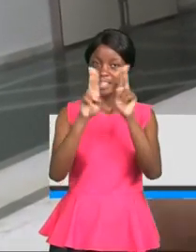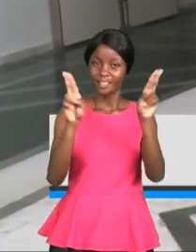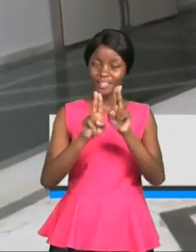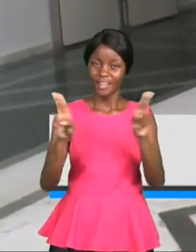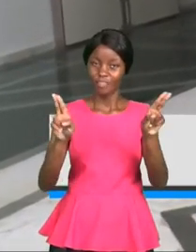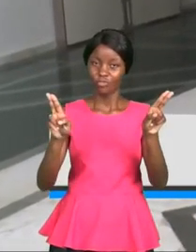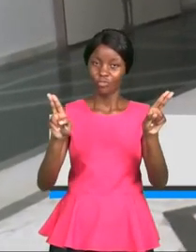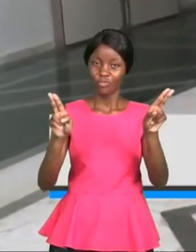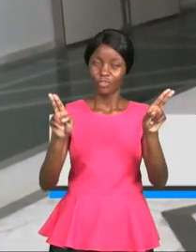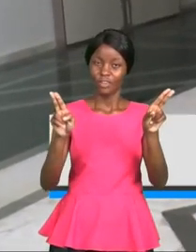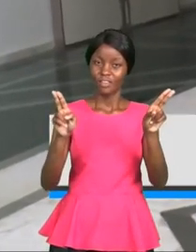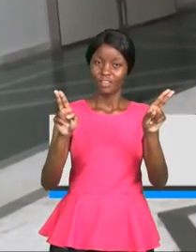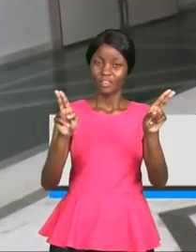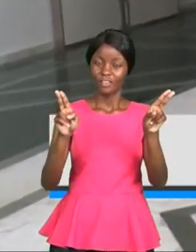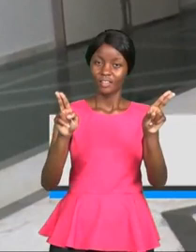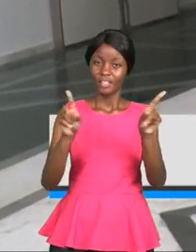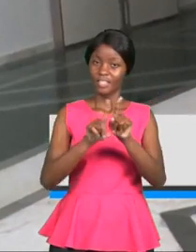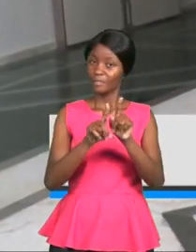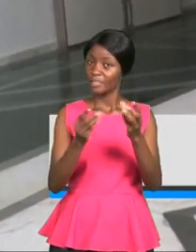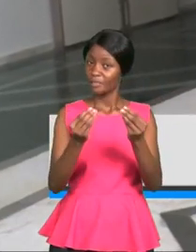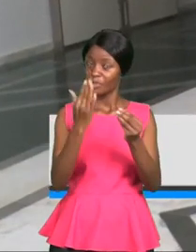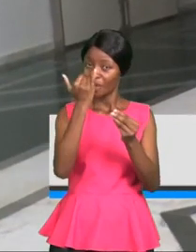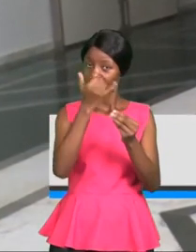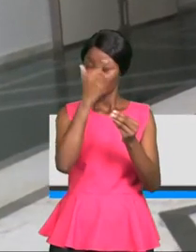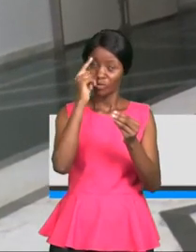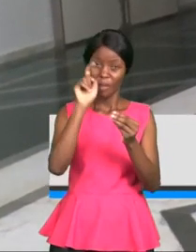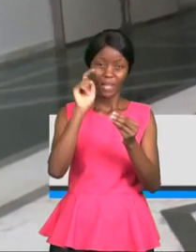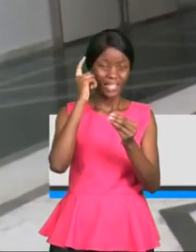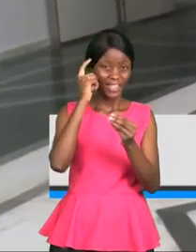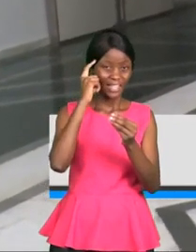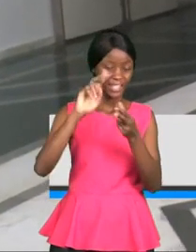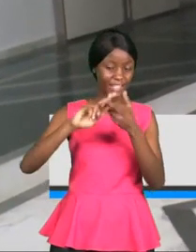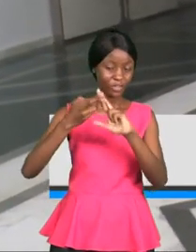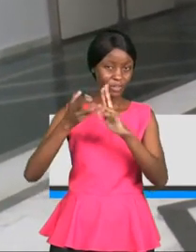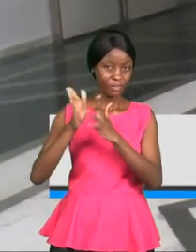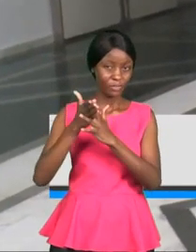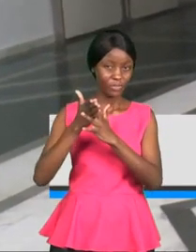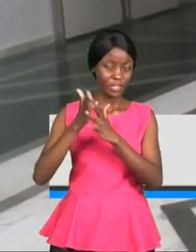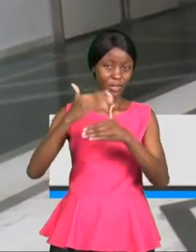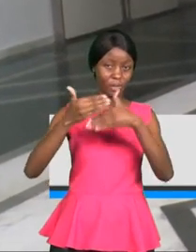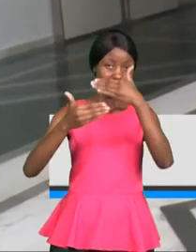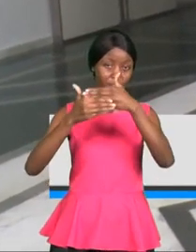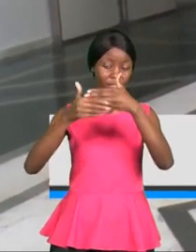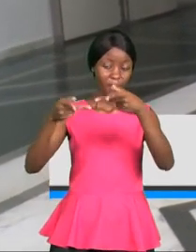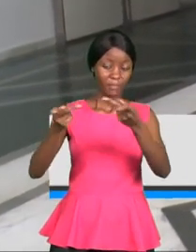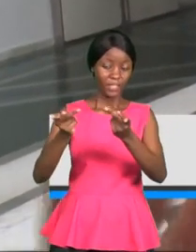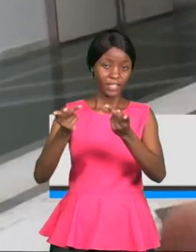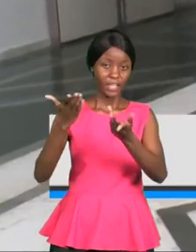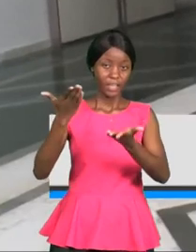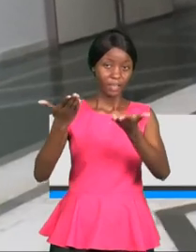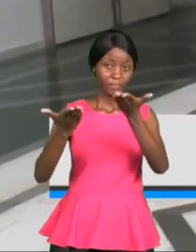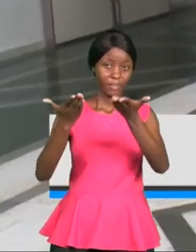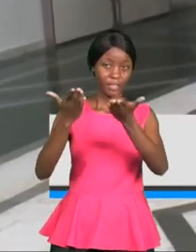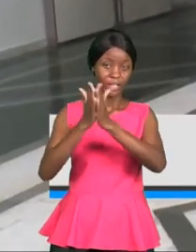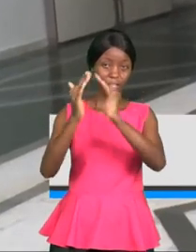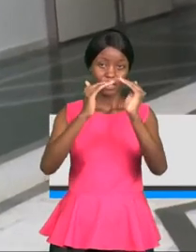exhibition for a very simple reason, is that we need to revisit our relationship to create balance and equality in the history of